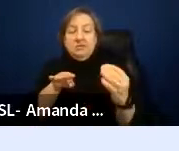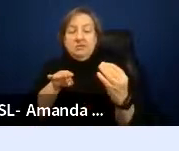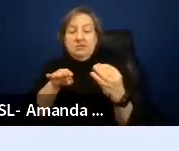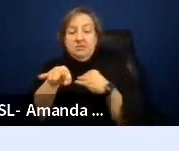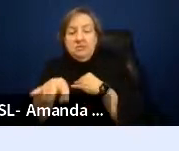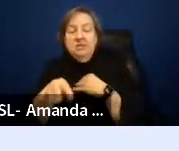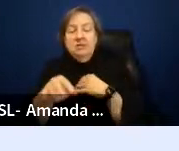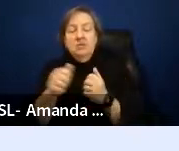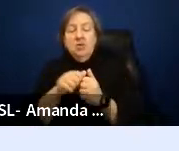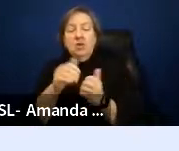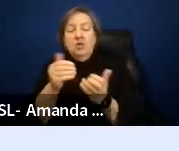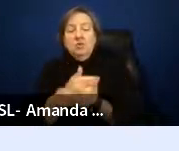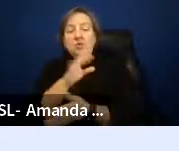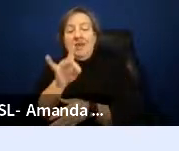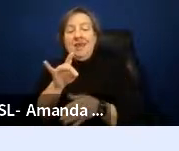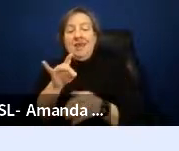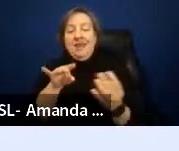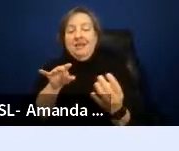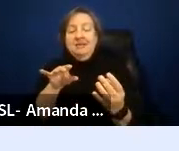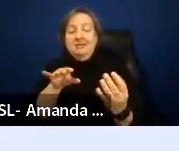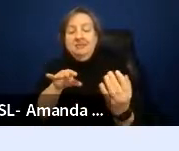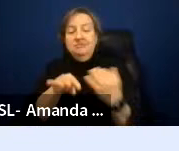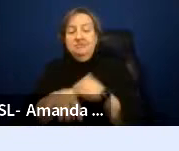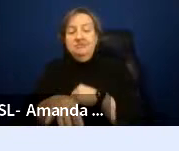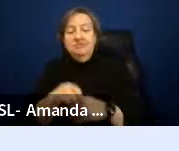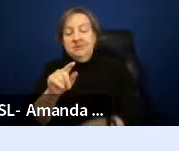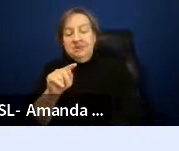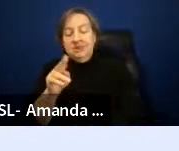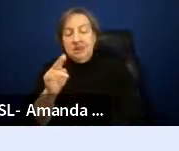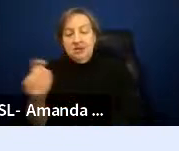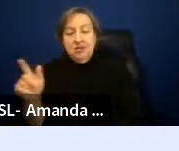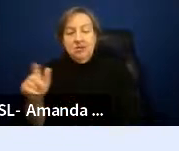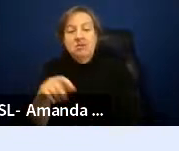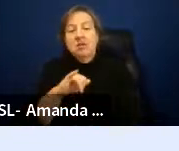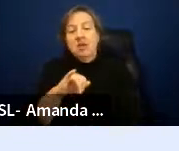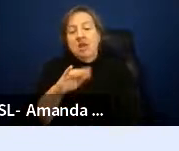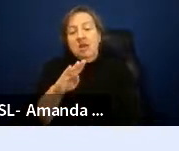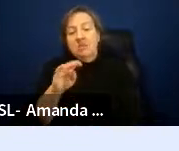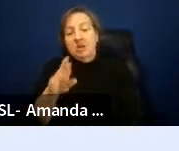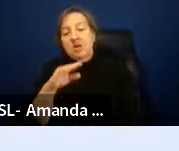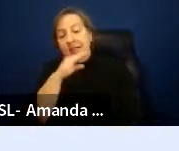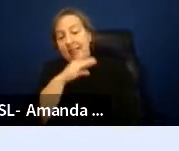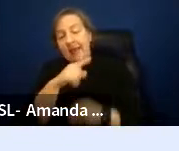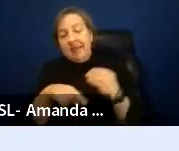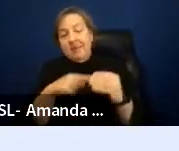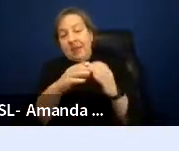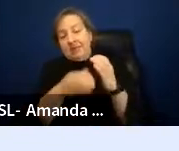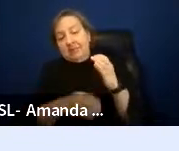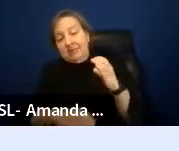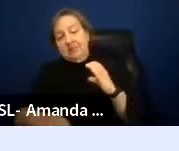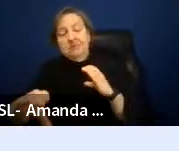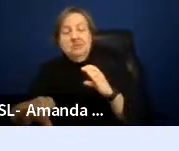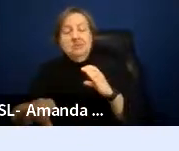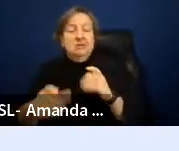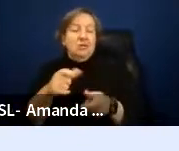8-lane tunnel. The IBR is also lying about an immersed tunnel alternative.